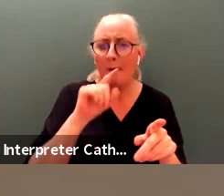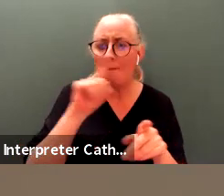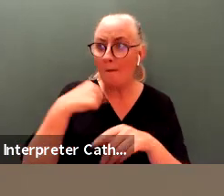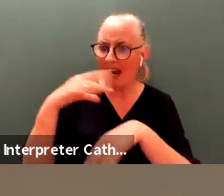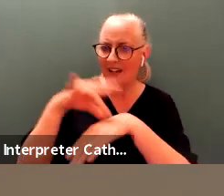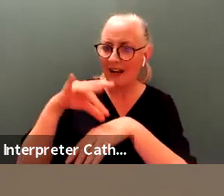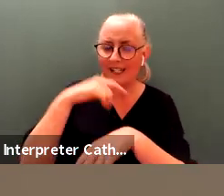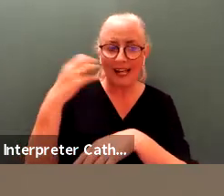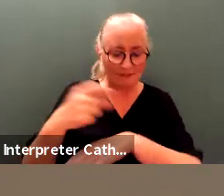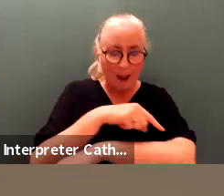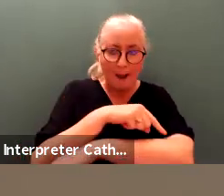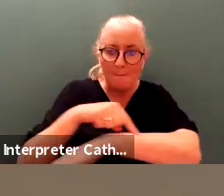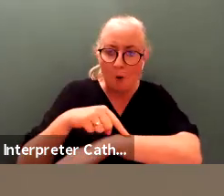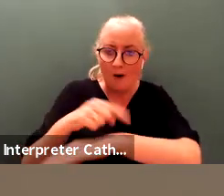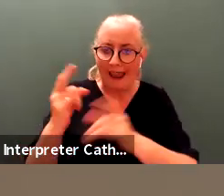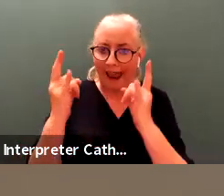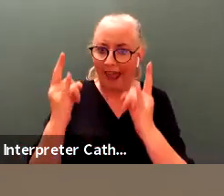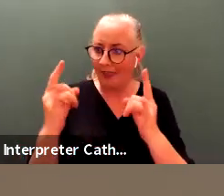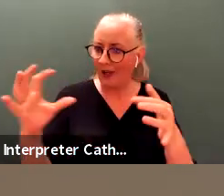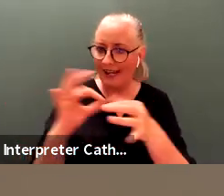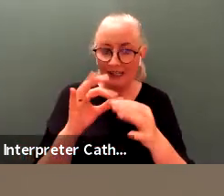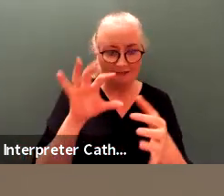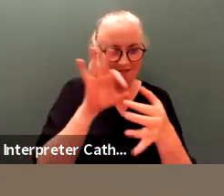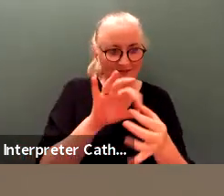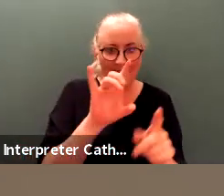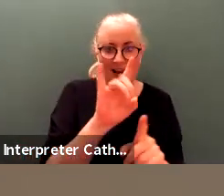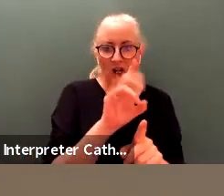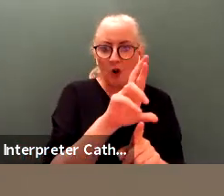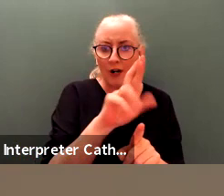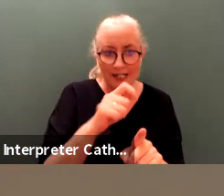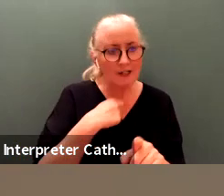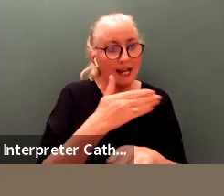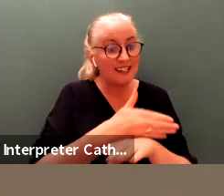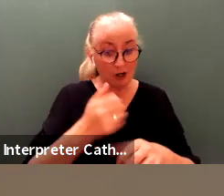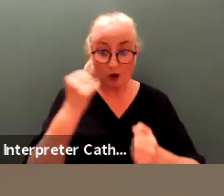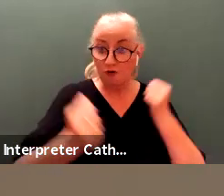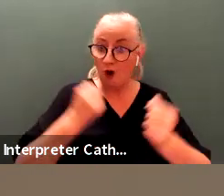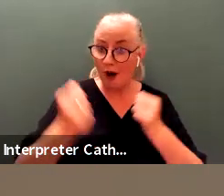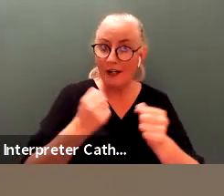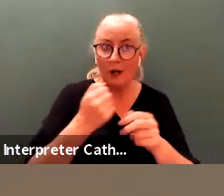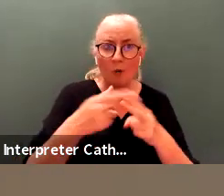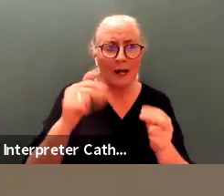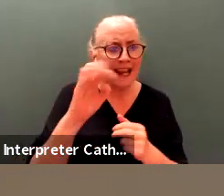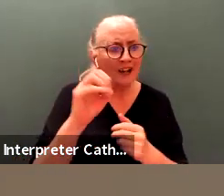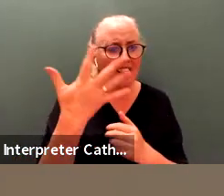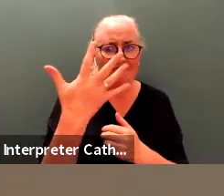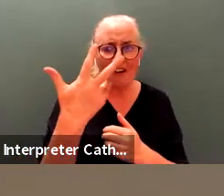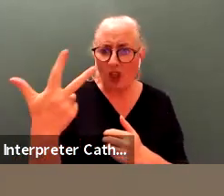a bone health connection to being on HRT. And I started running when I was 53. I've done